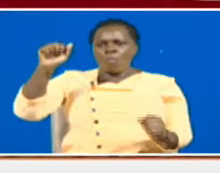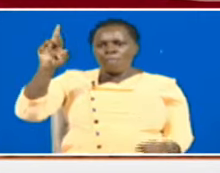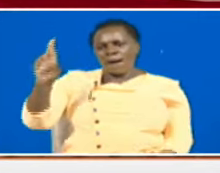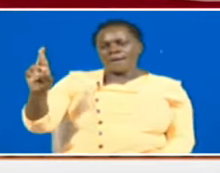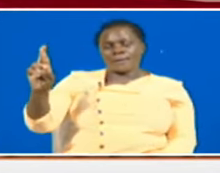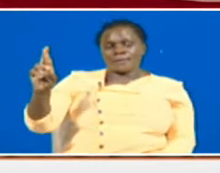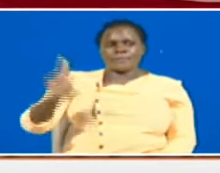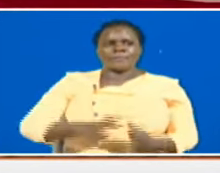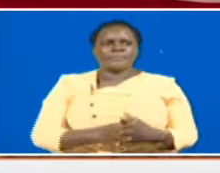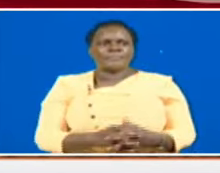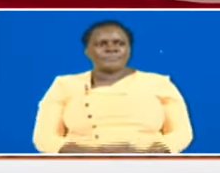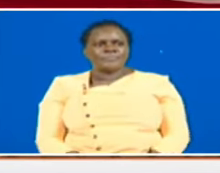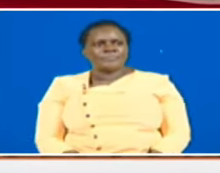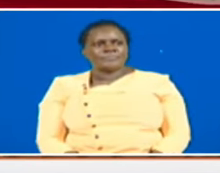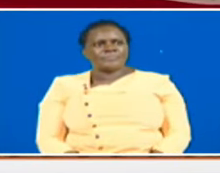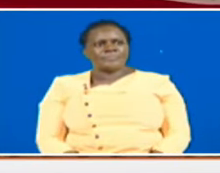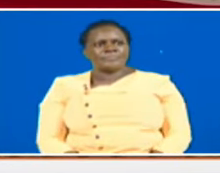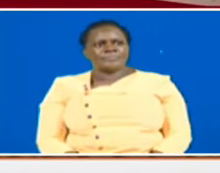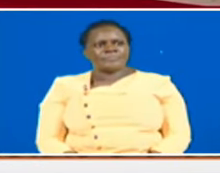Embalo.